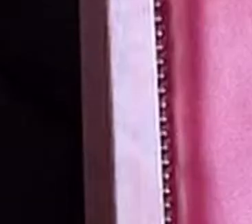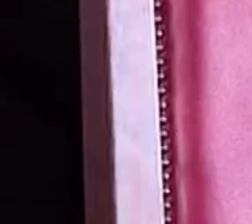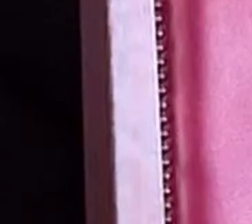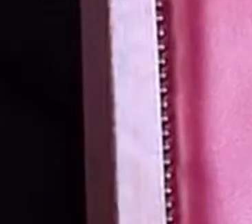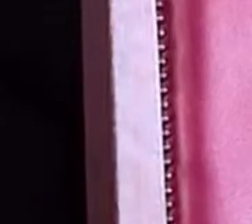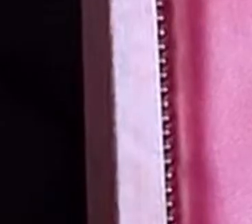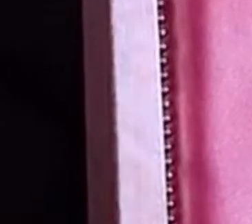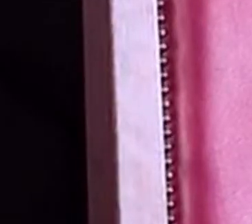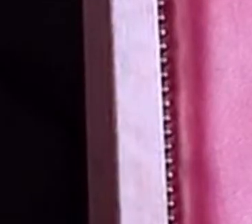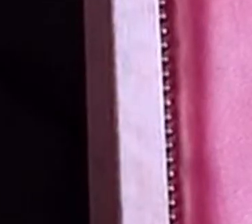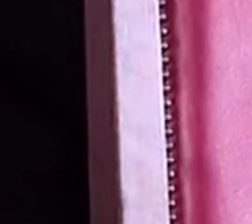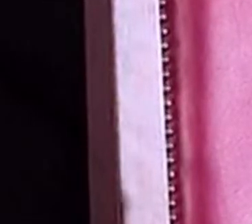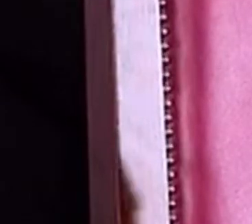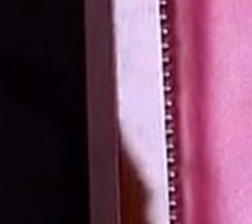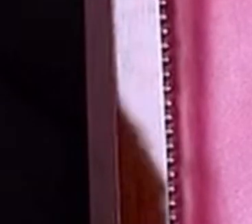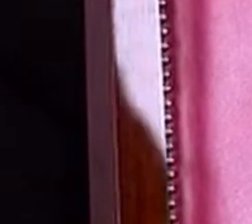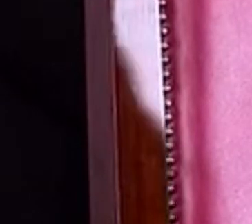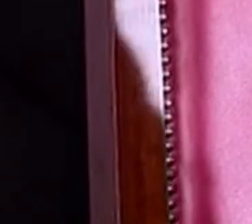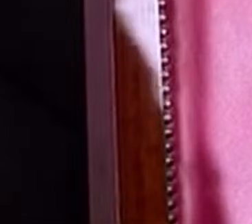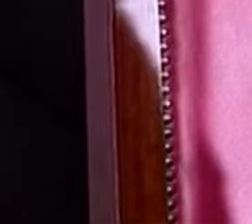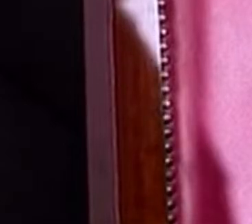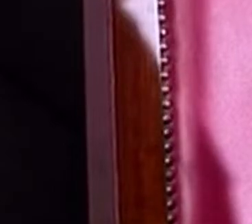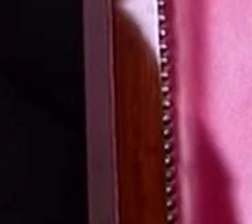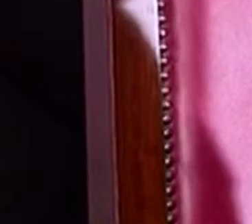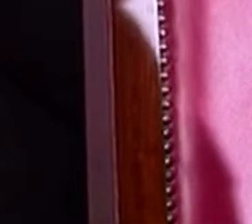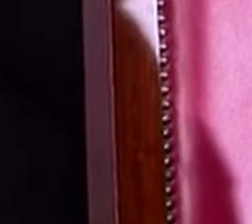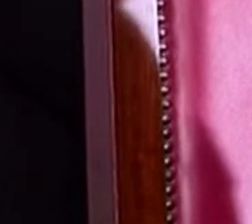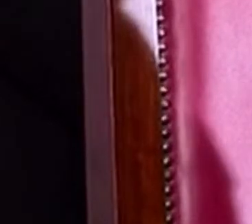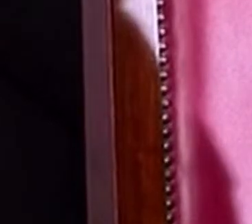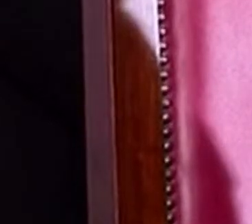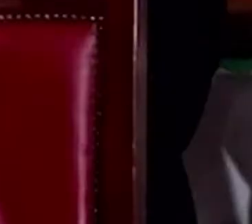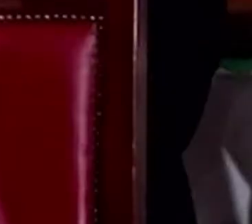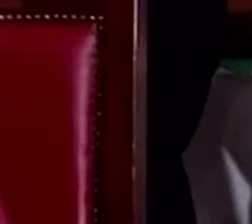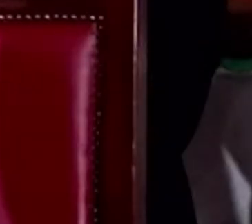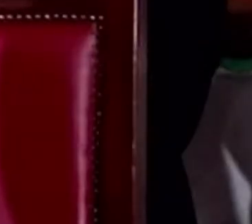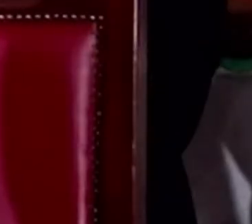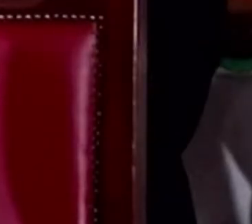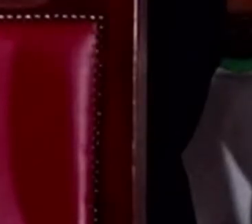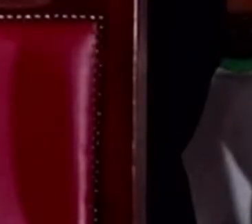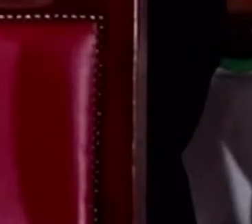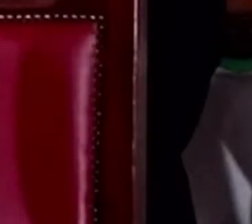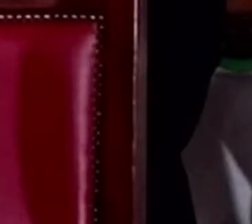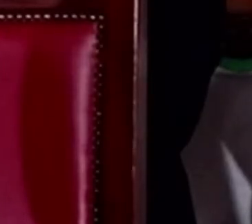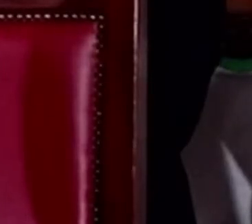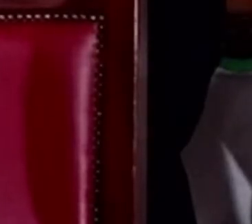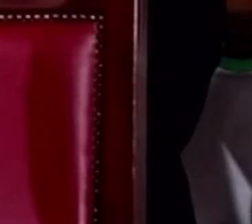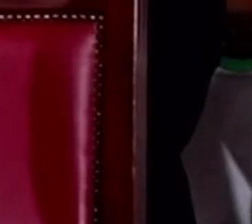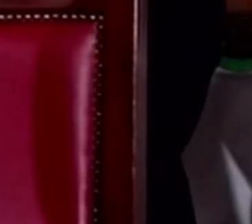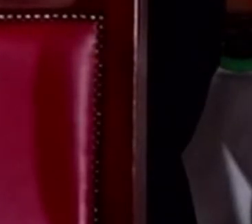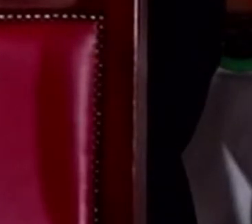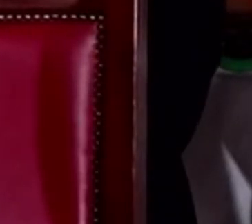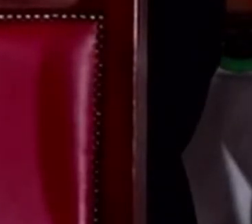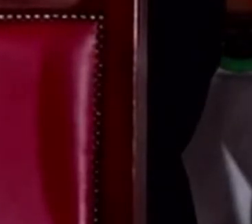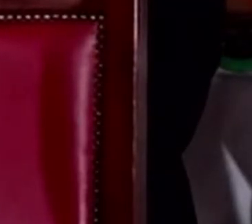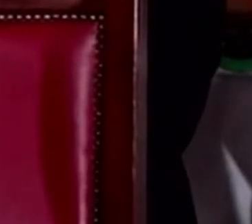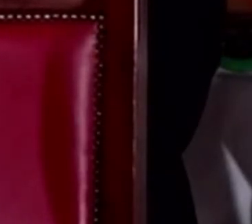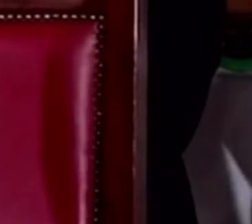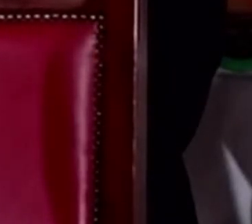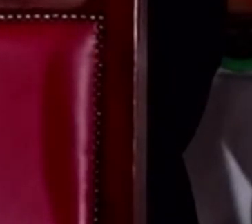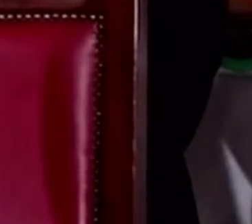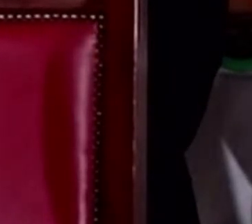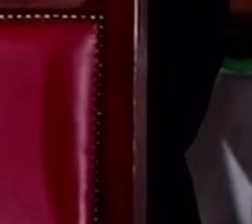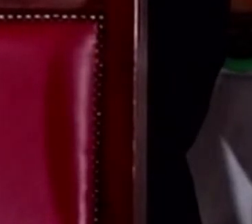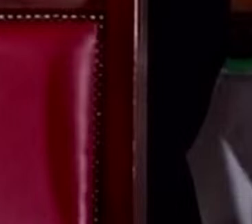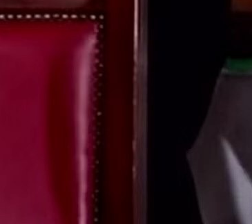of the research department by enhancing the collaboration with constituency officers and external